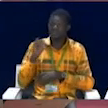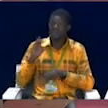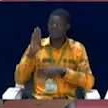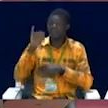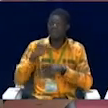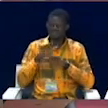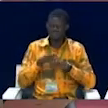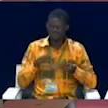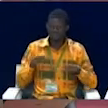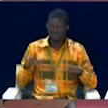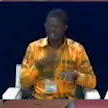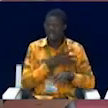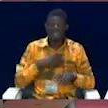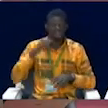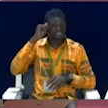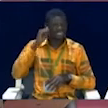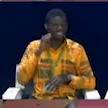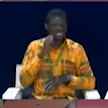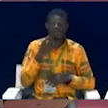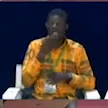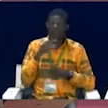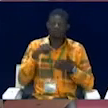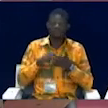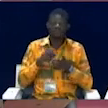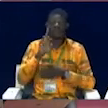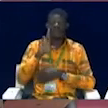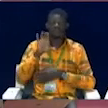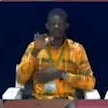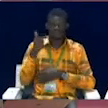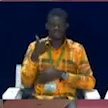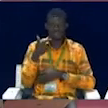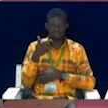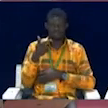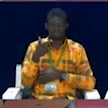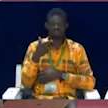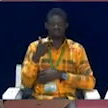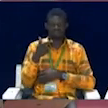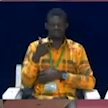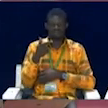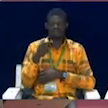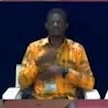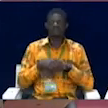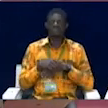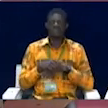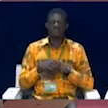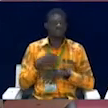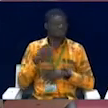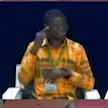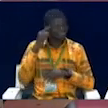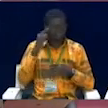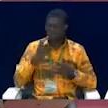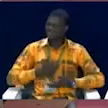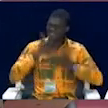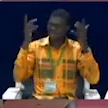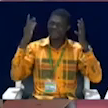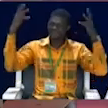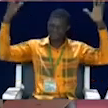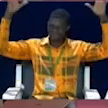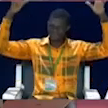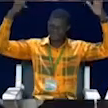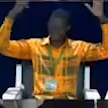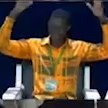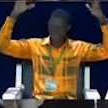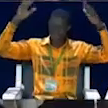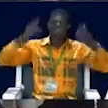the children and teenagers of the Redeemed Christian Church of God. I thought we'll be celebrating Jesus in their